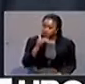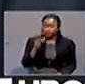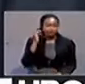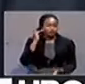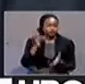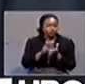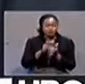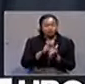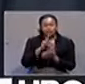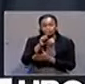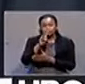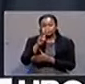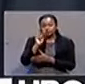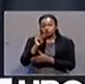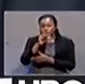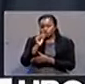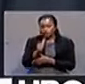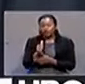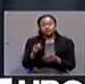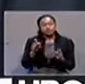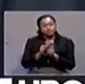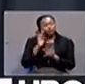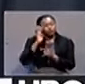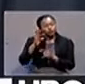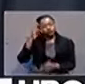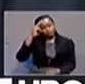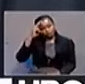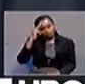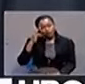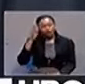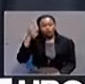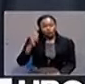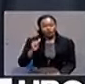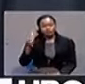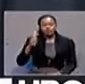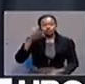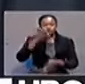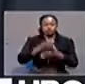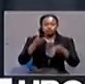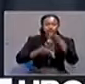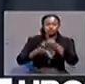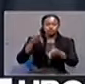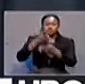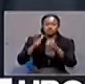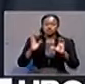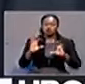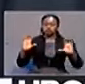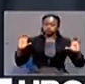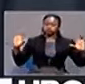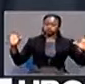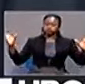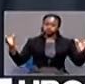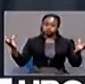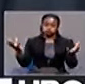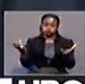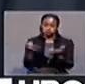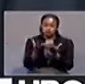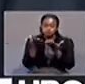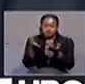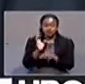Lwanga will also be remembered for constructing the perimeter wall around the